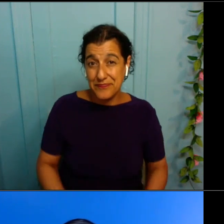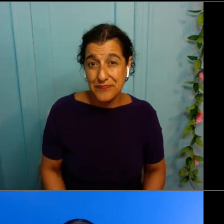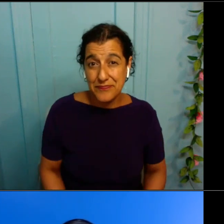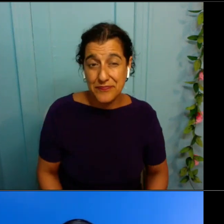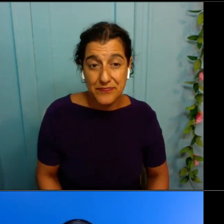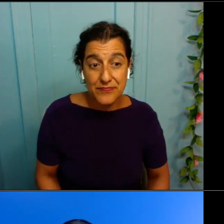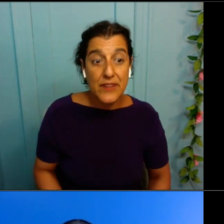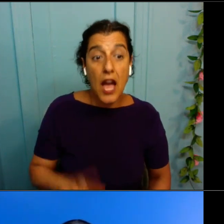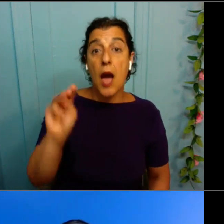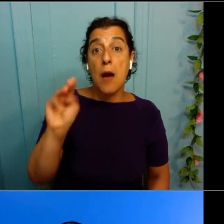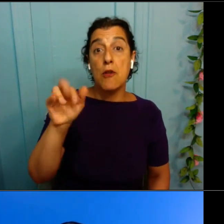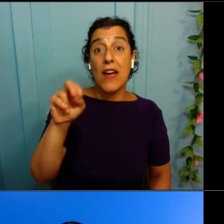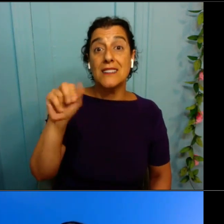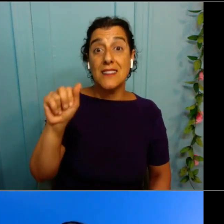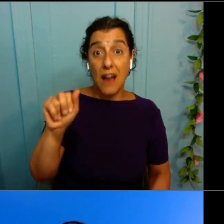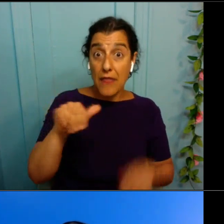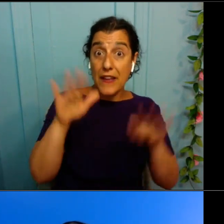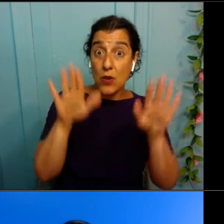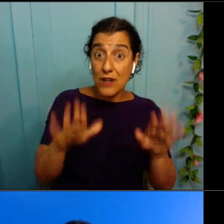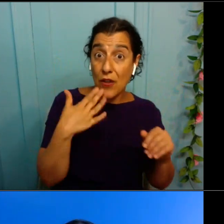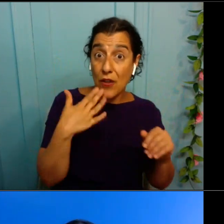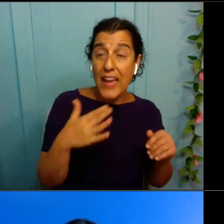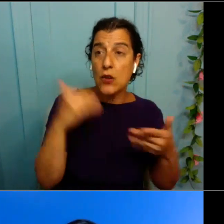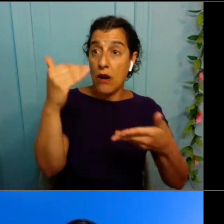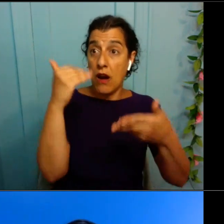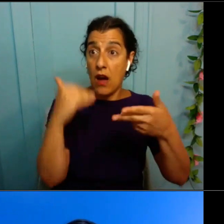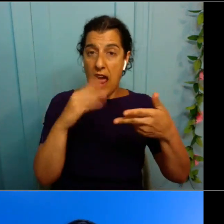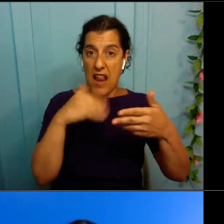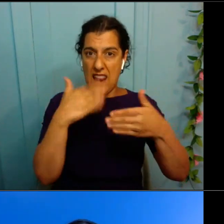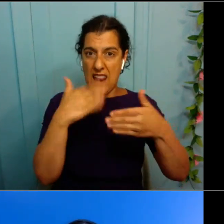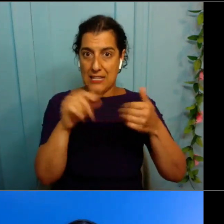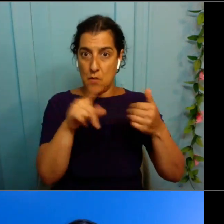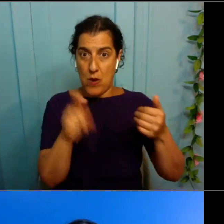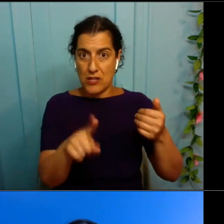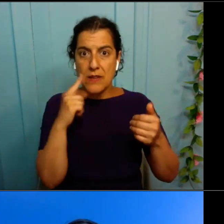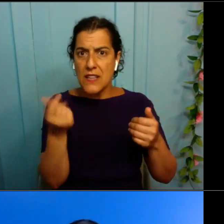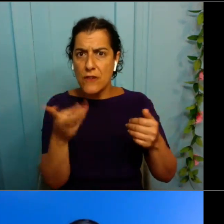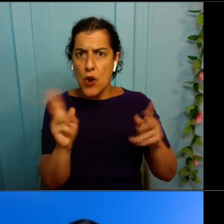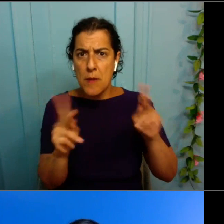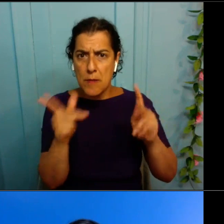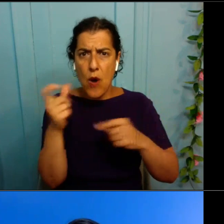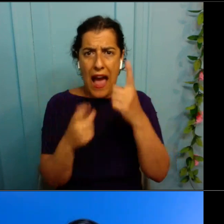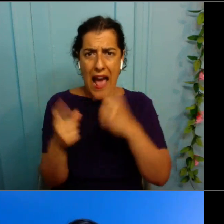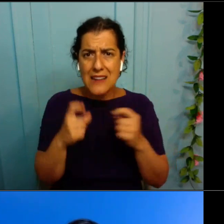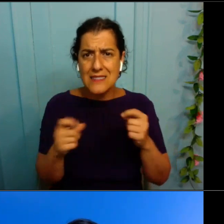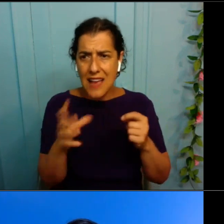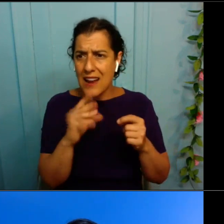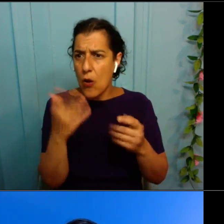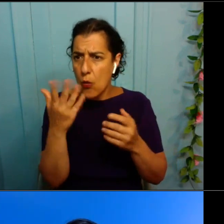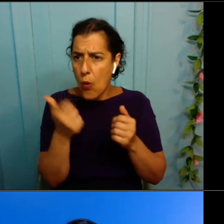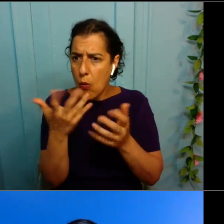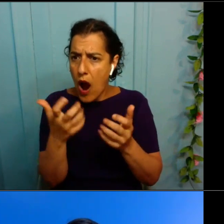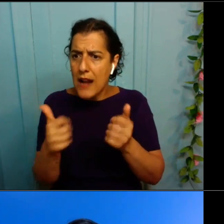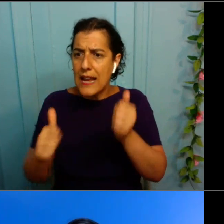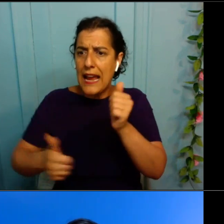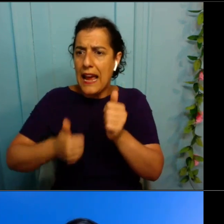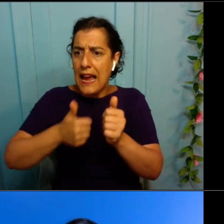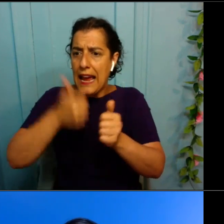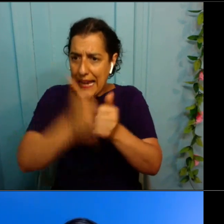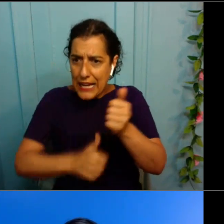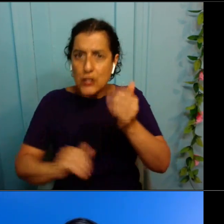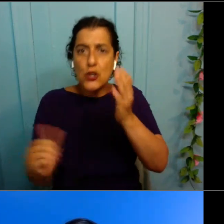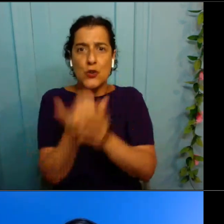Wonderful, thank you. I'm going to skip to the next question just because we have a couple people that have asked a few, and I'd like each novel person to get a chance.